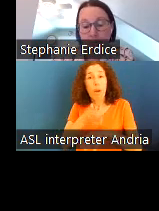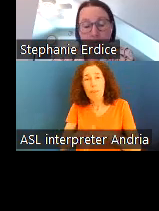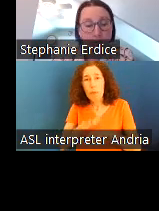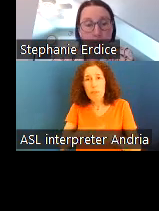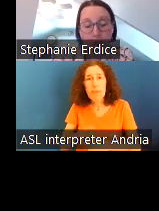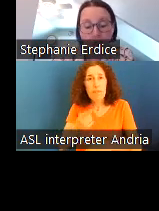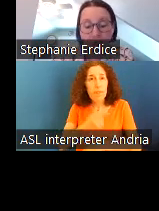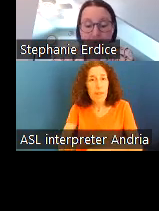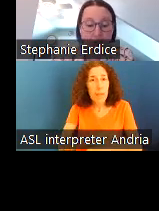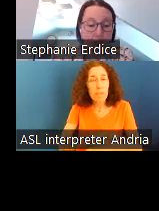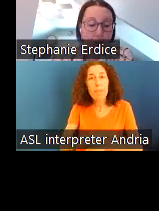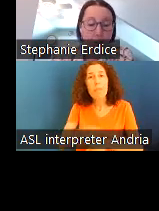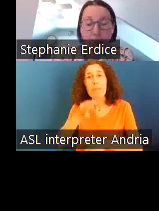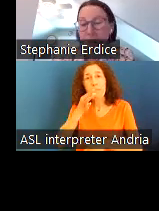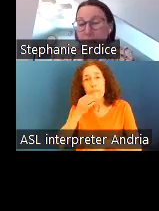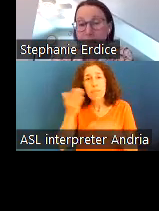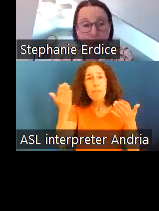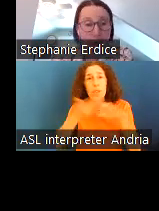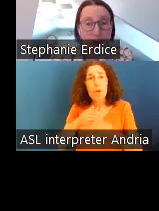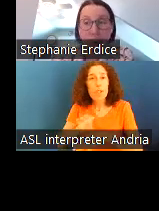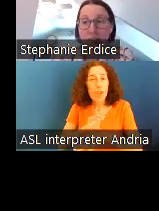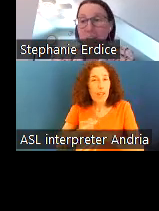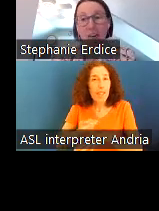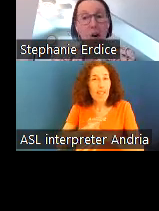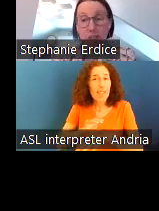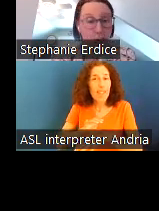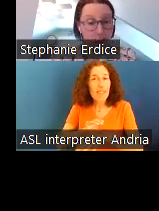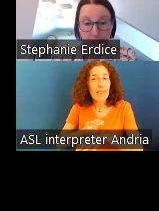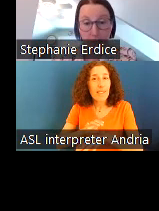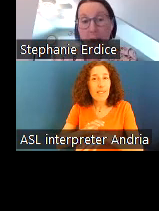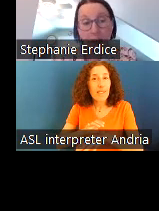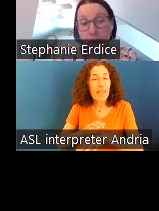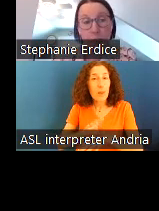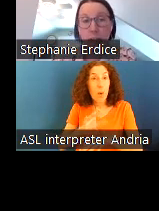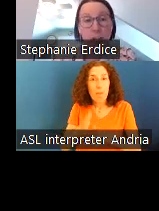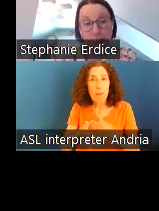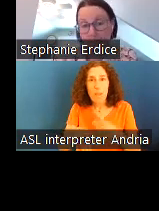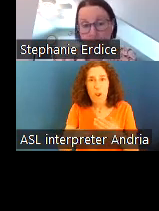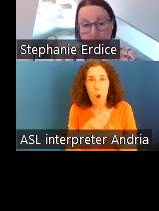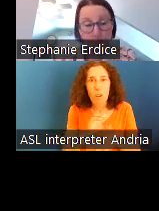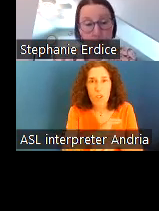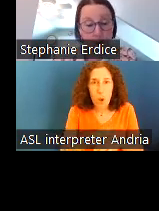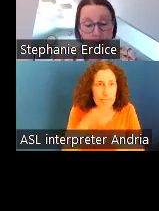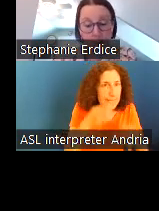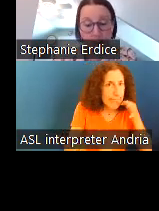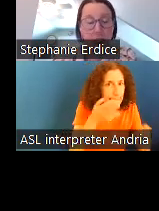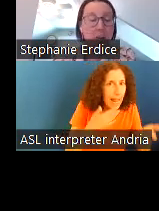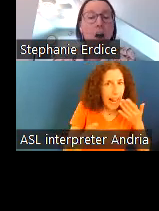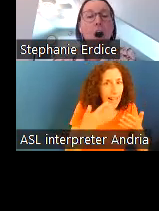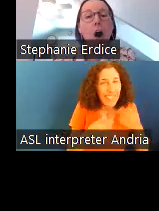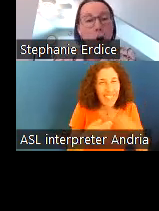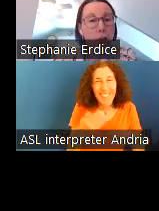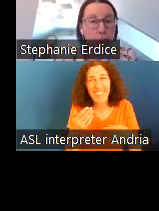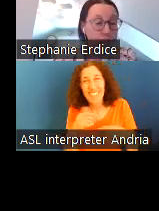eating a piece of dark chocolate, or I'm not judging here, eating all the chocolate in your house, regardless of whether it's dark chocolate or